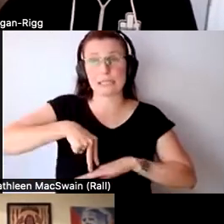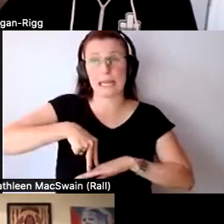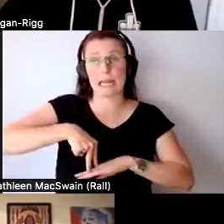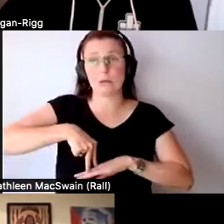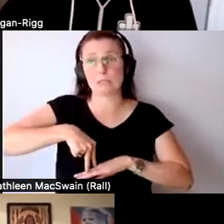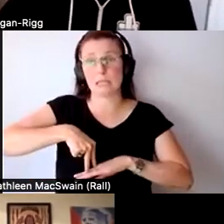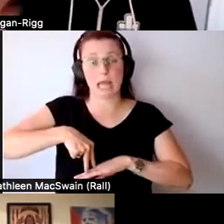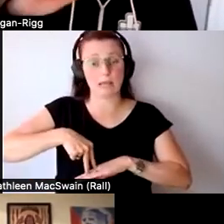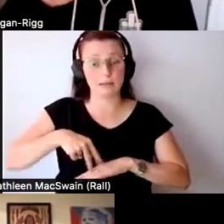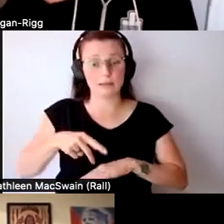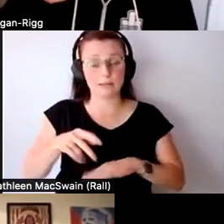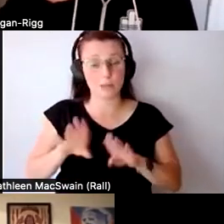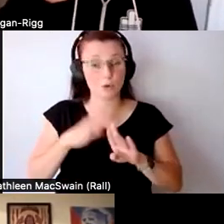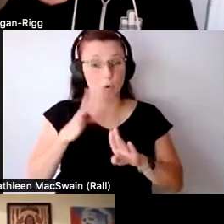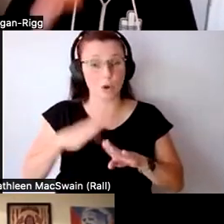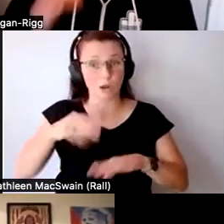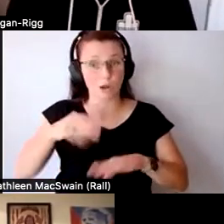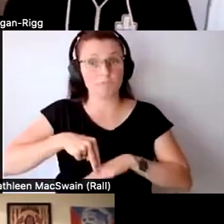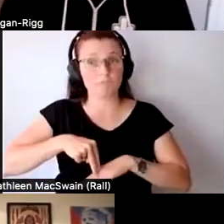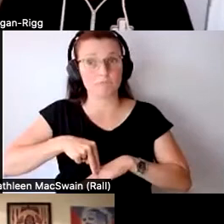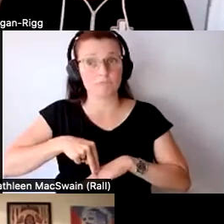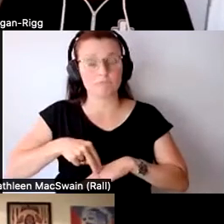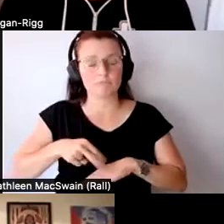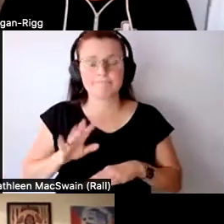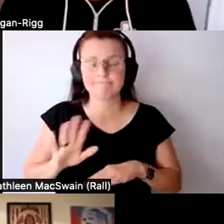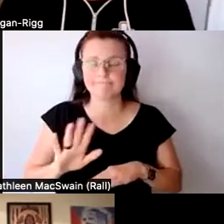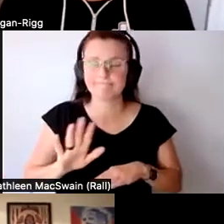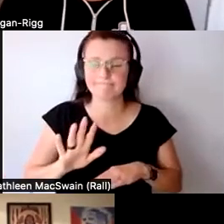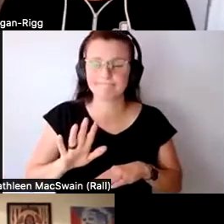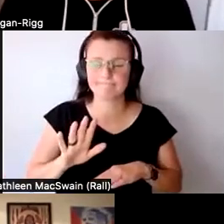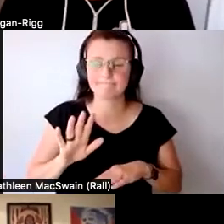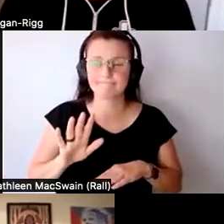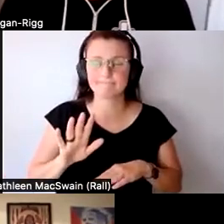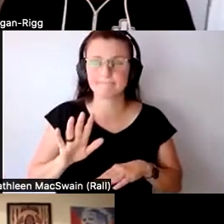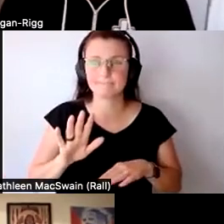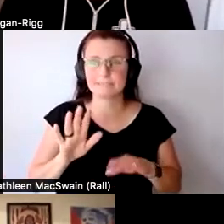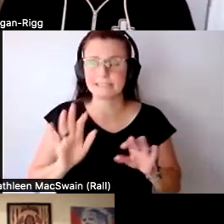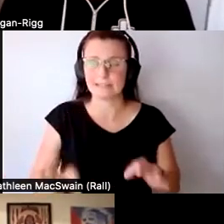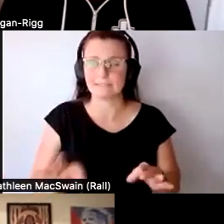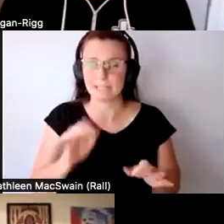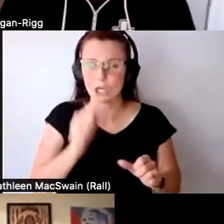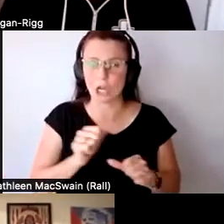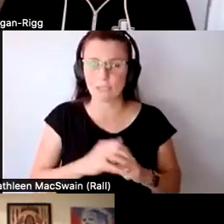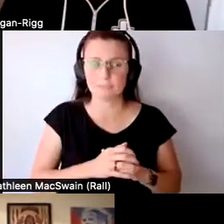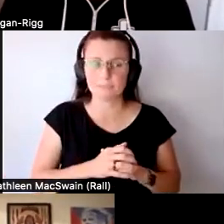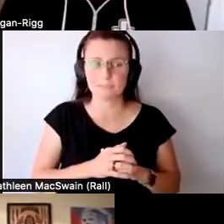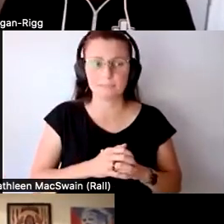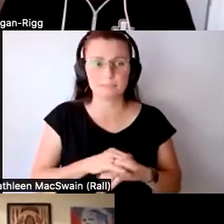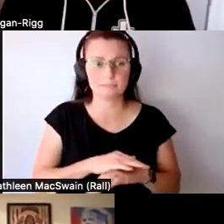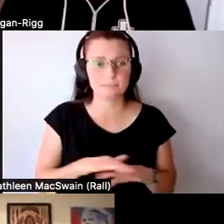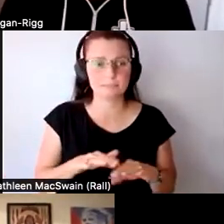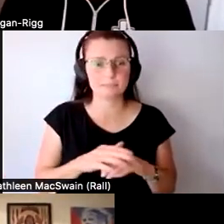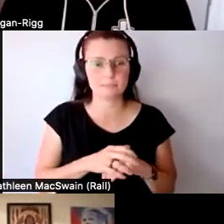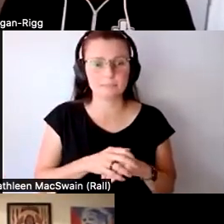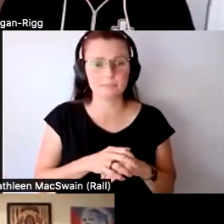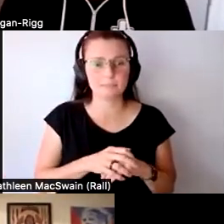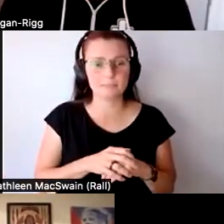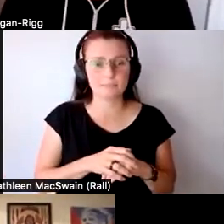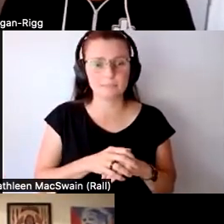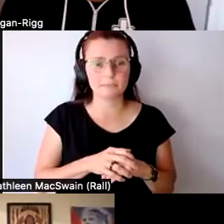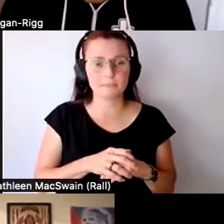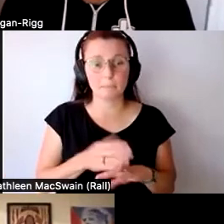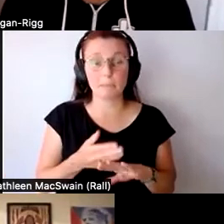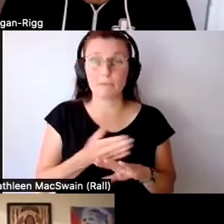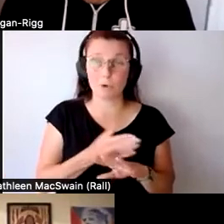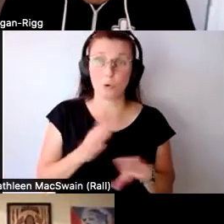like that. We're not going to allow that. That is definitely something we're going to have to reach to a complete conclusion before we can open.